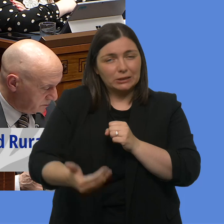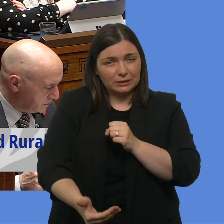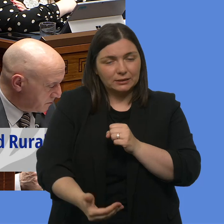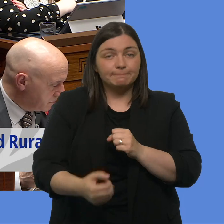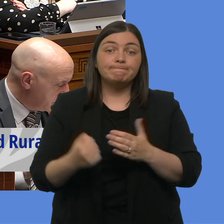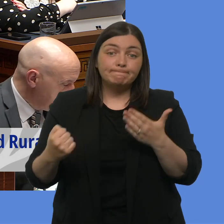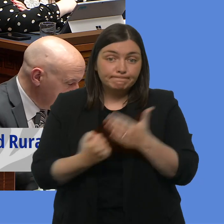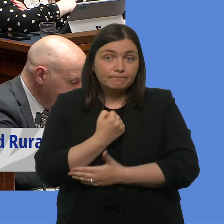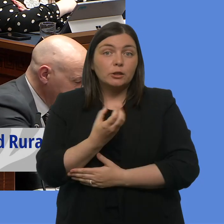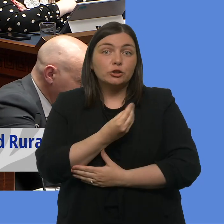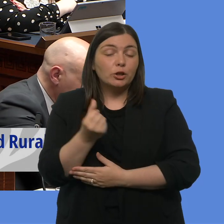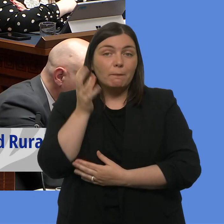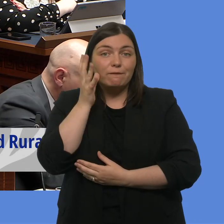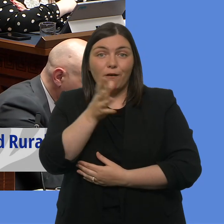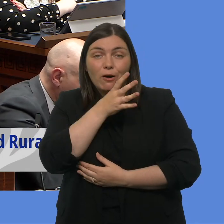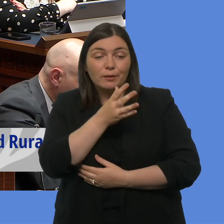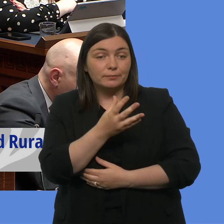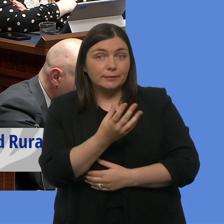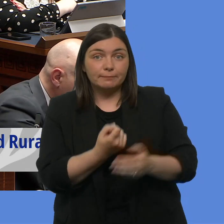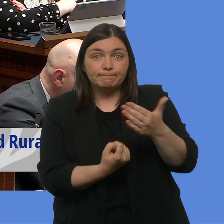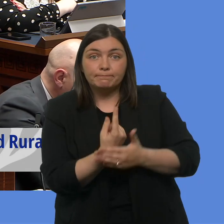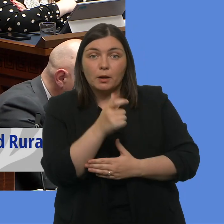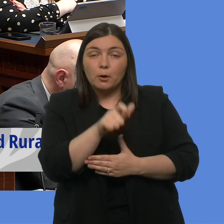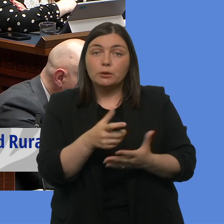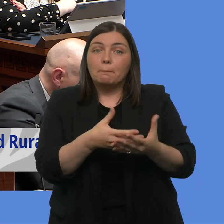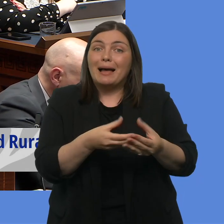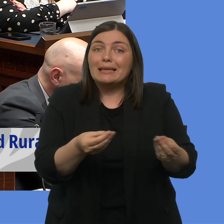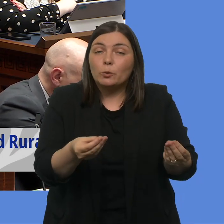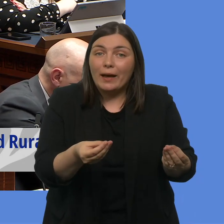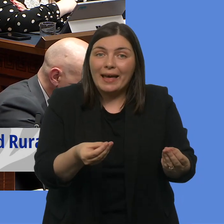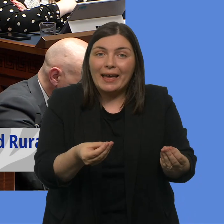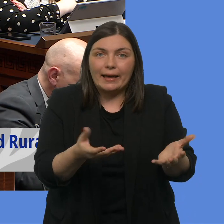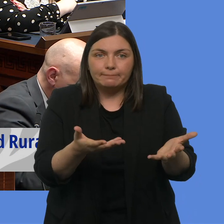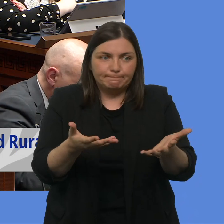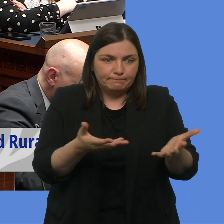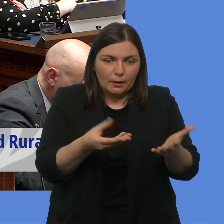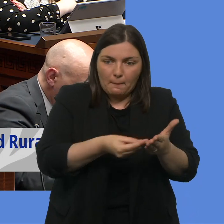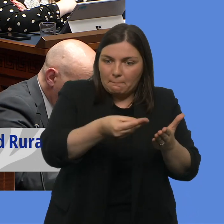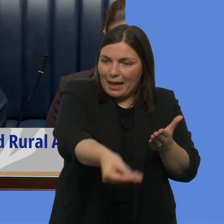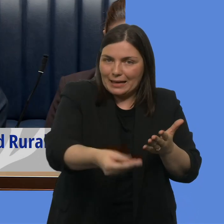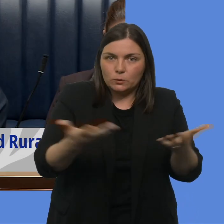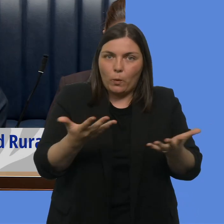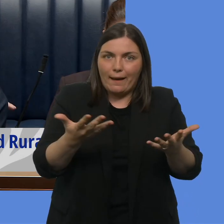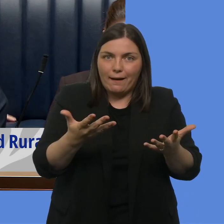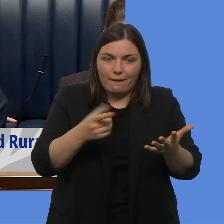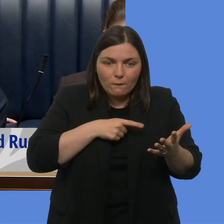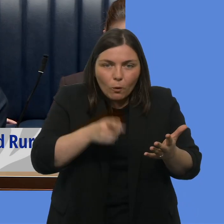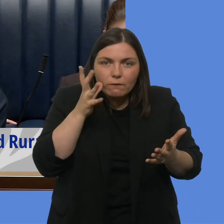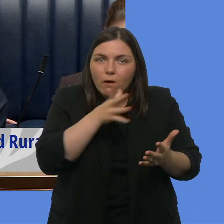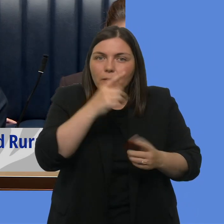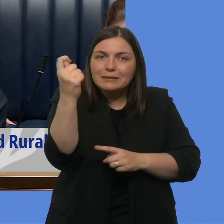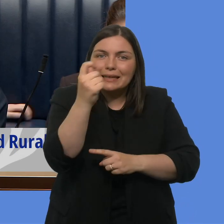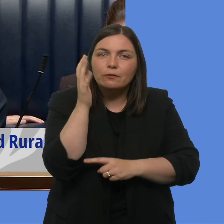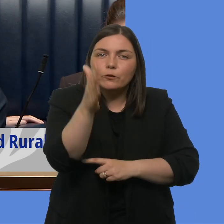instances where people pass away, and it's difficult then to pass the farm on for it to be successful in the future. We don't want that. We want to see family farms in Northern Ireland to